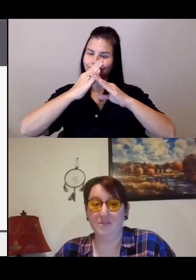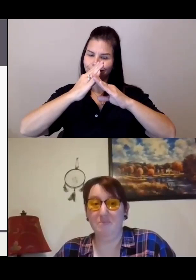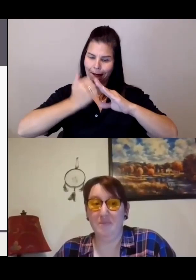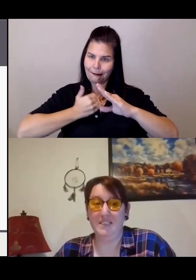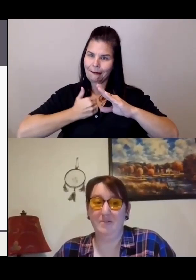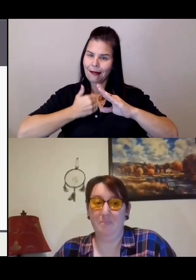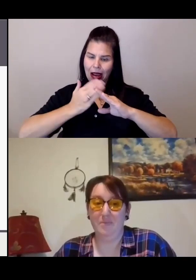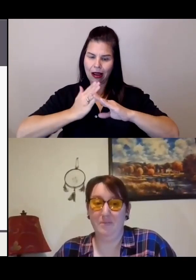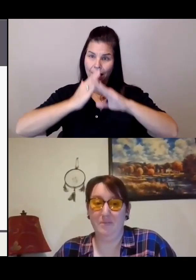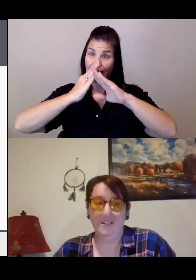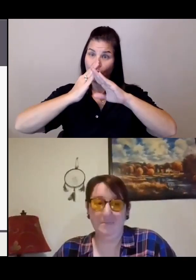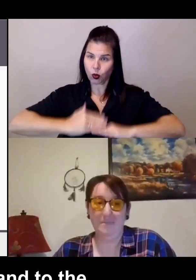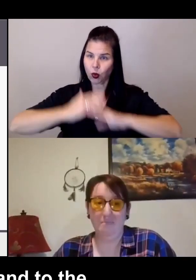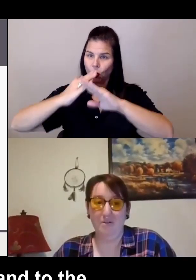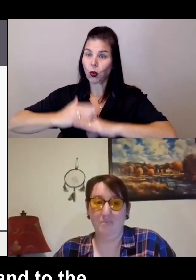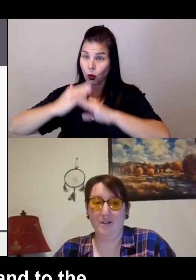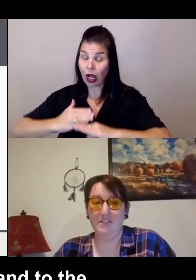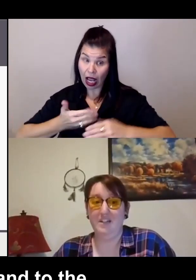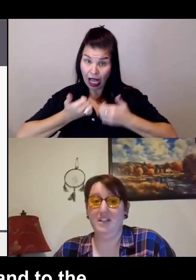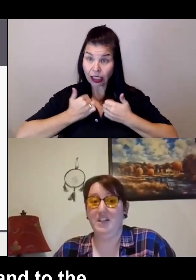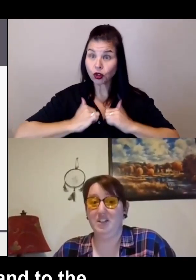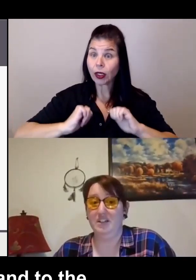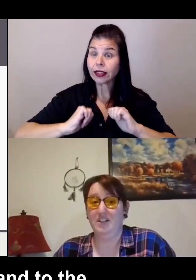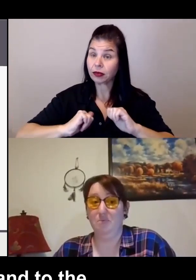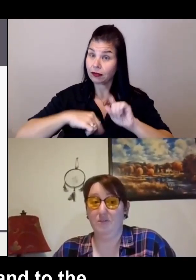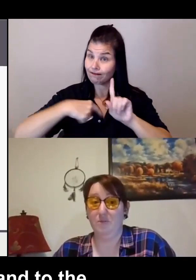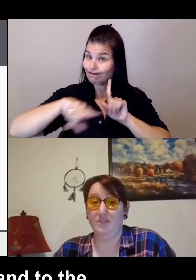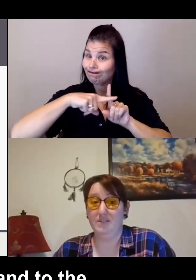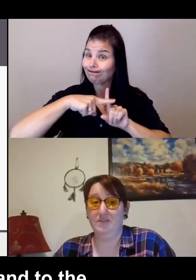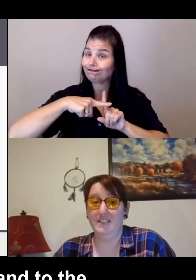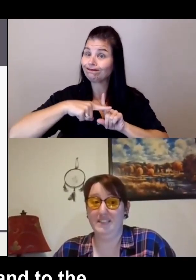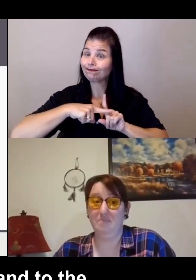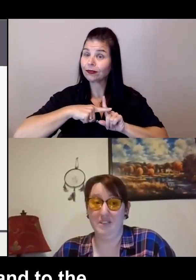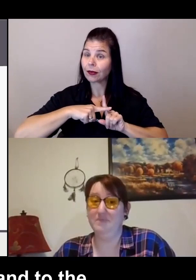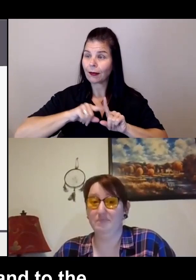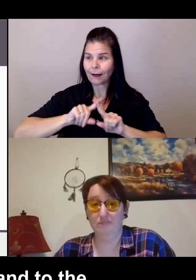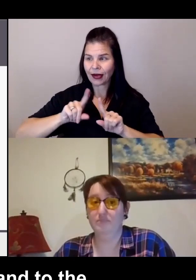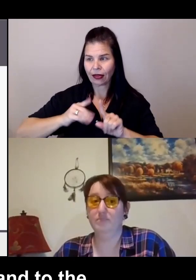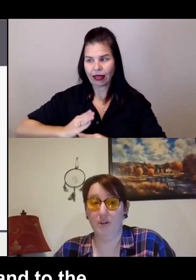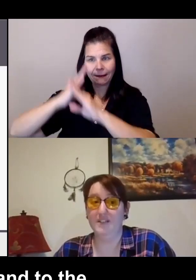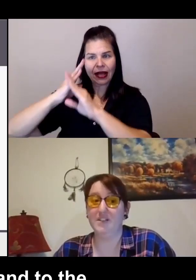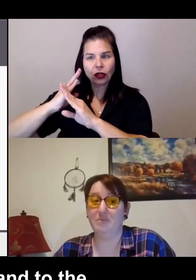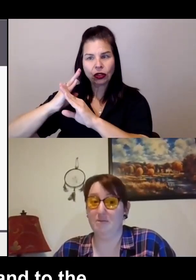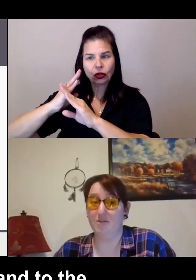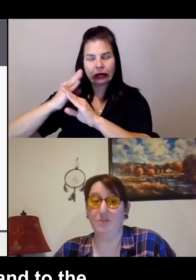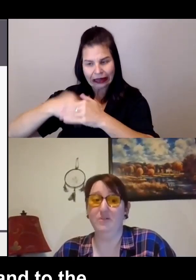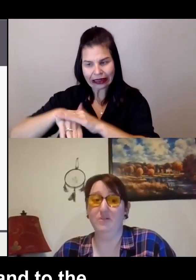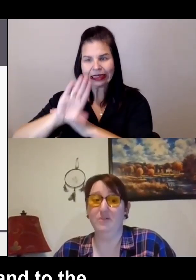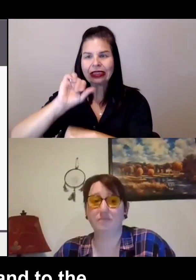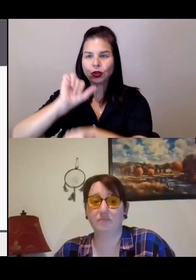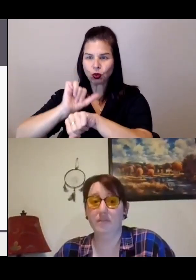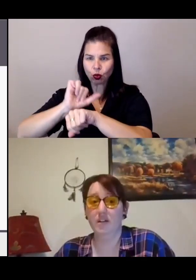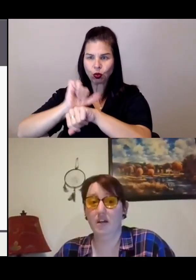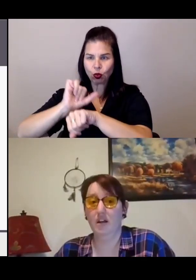Although I was doing my best to be optimistic, my own barriers to education and to the workforce had seemed pretty insurmountable.